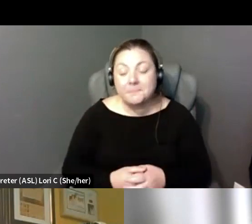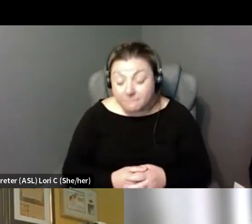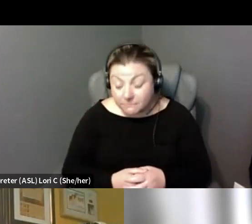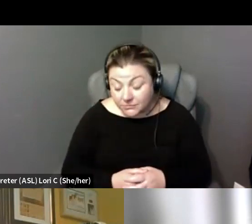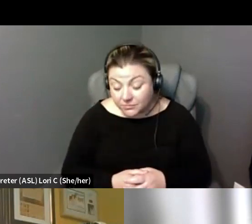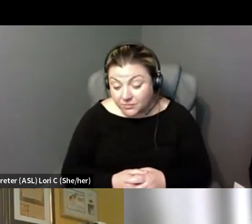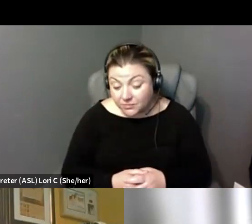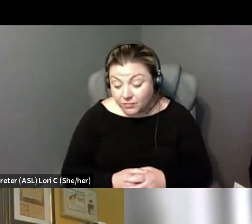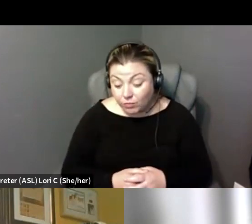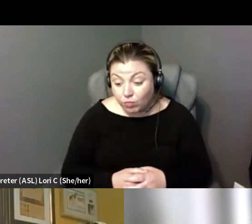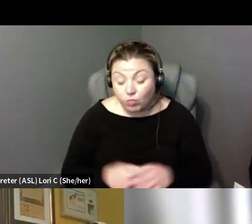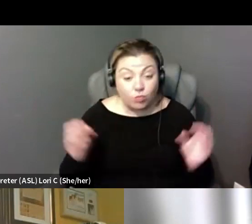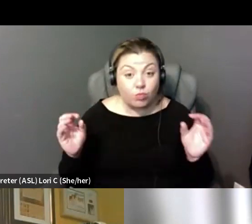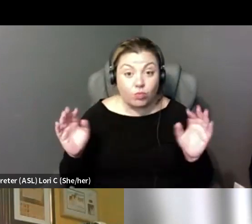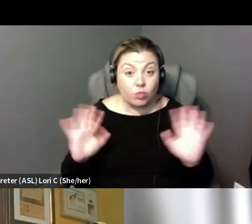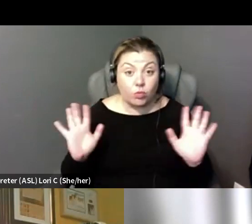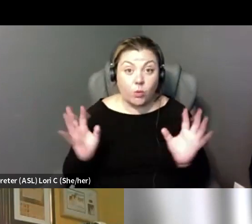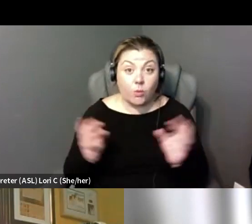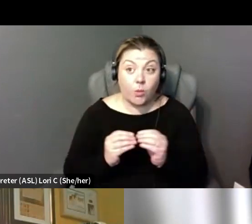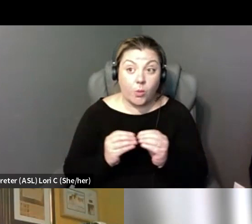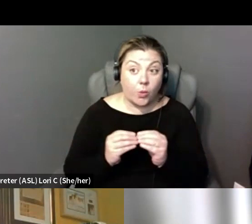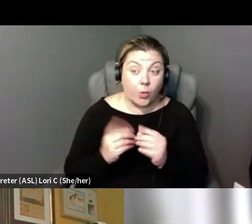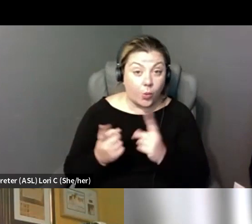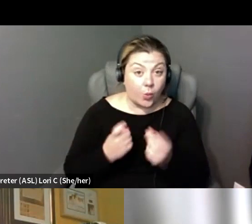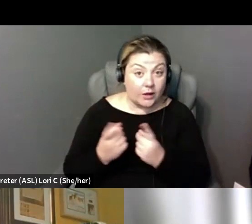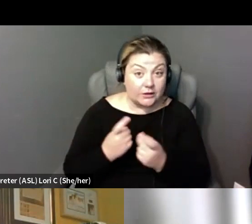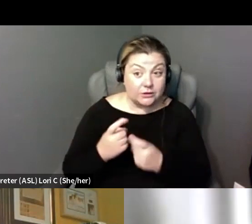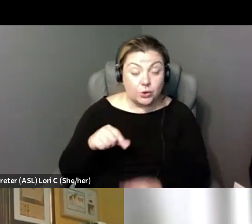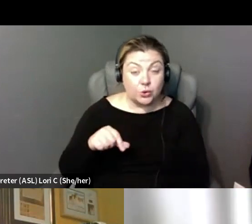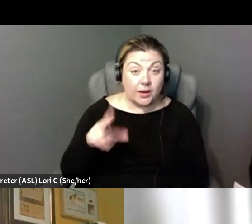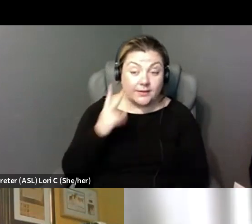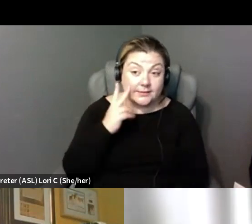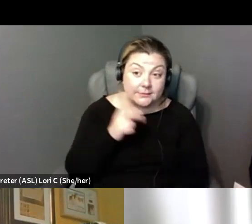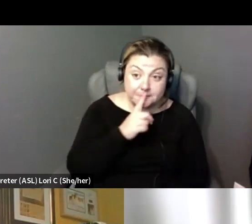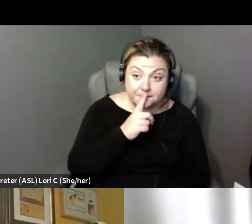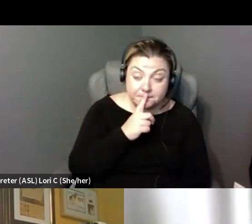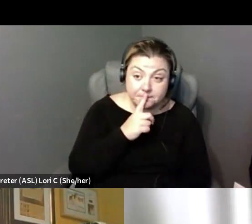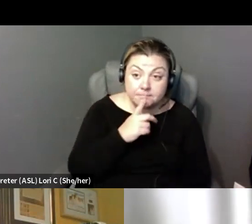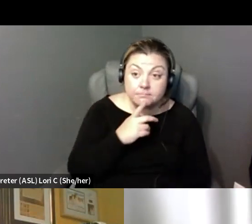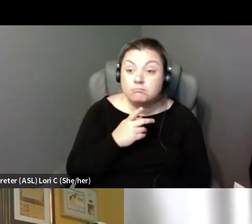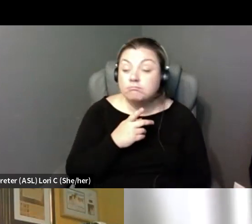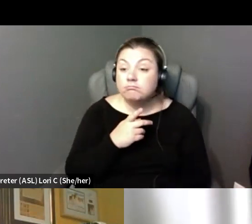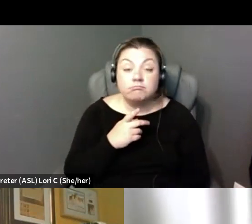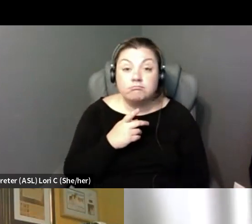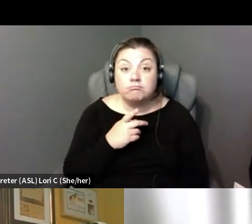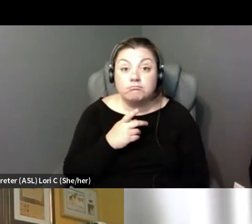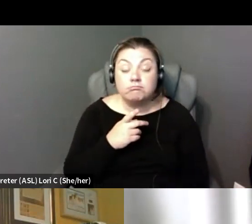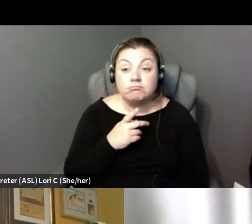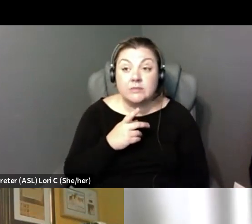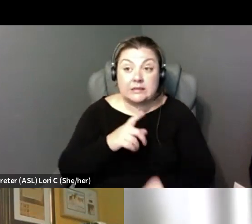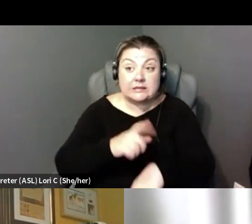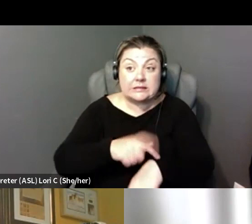So we don't have any open questions in the Q&A. We have a few